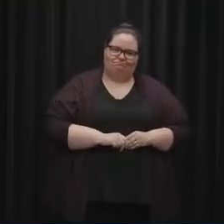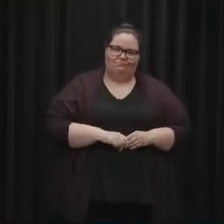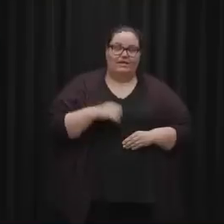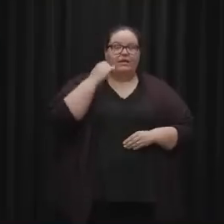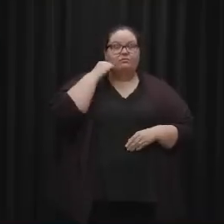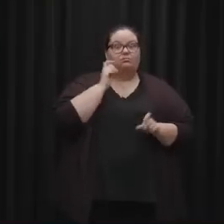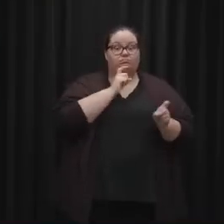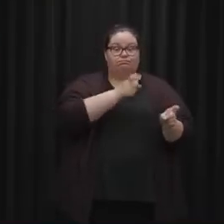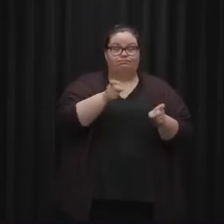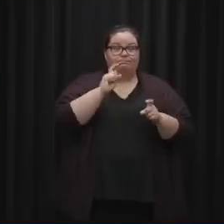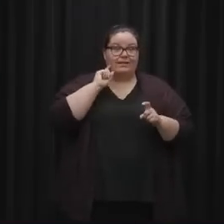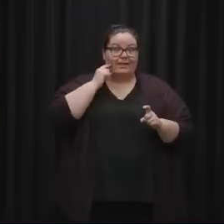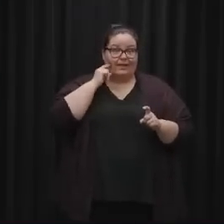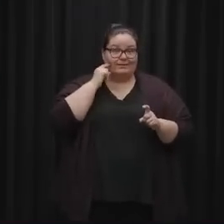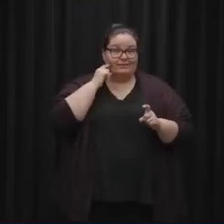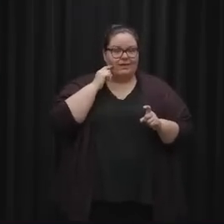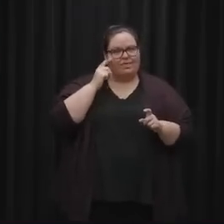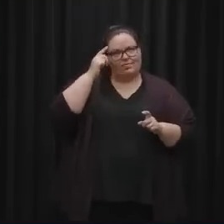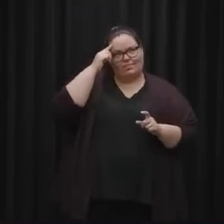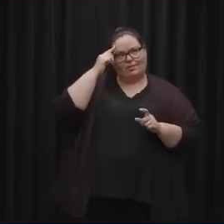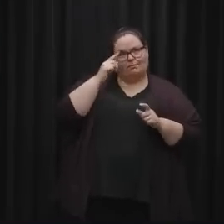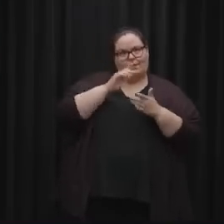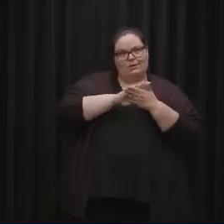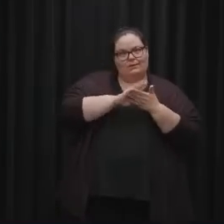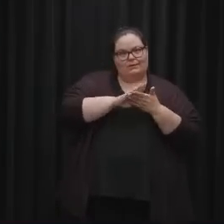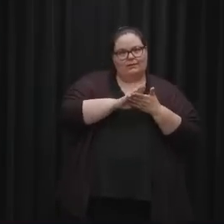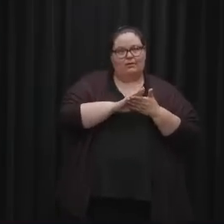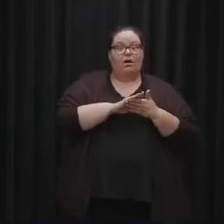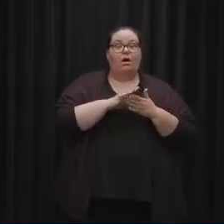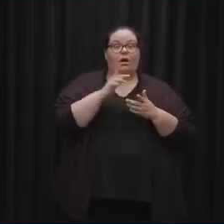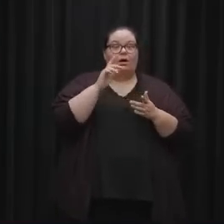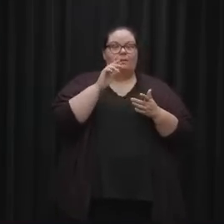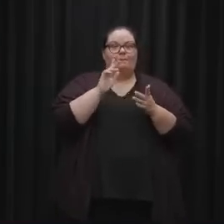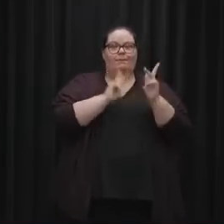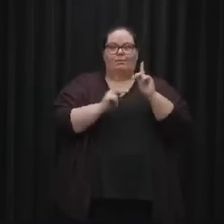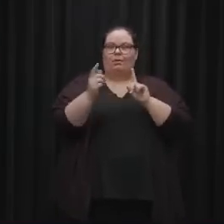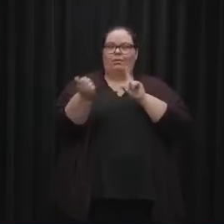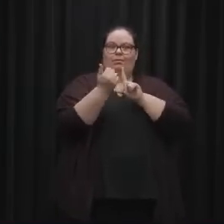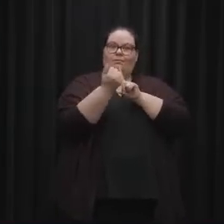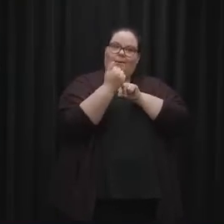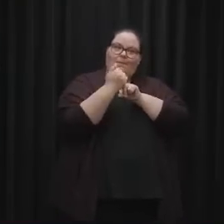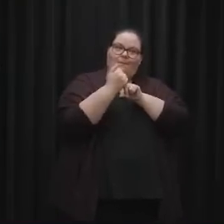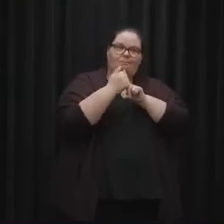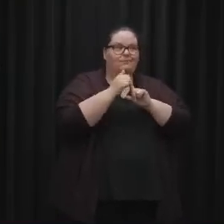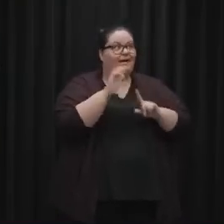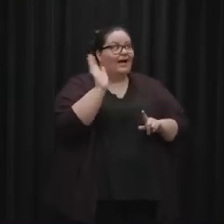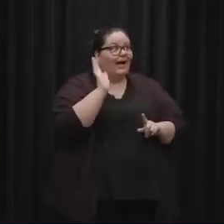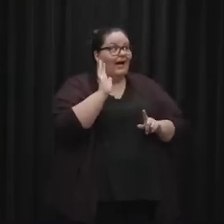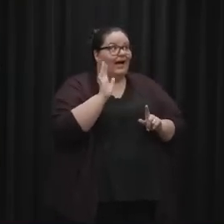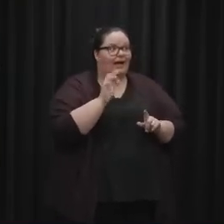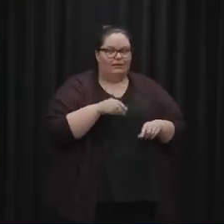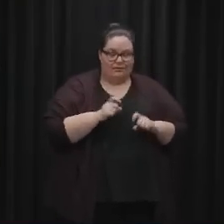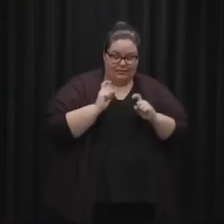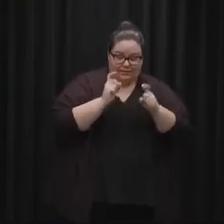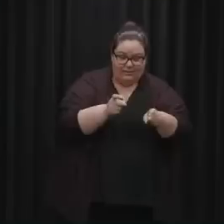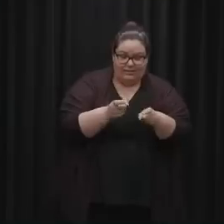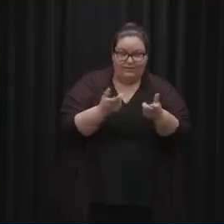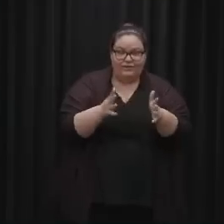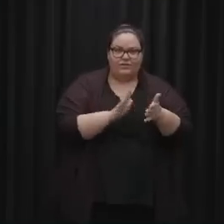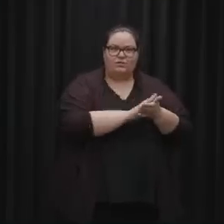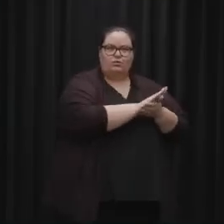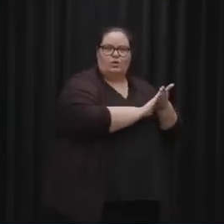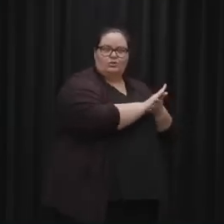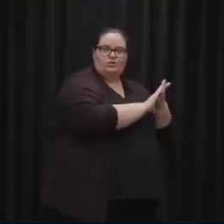you are giving out treats, keep cleanliness in mind. Sanitize your hands in between visitors and keep high-touch areas such as door handles and railings